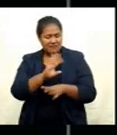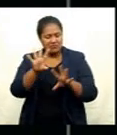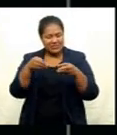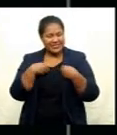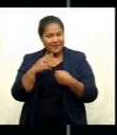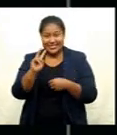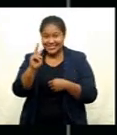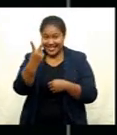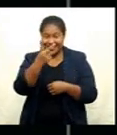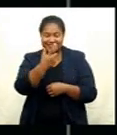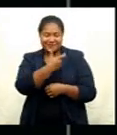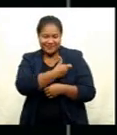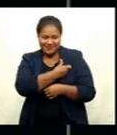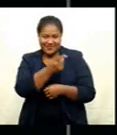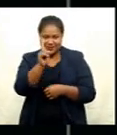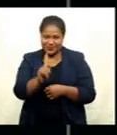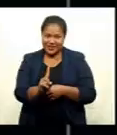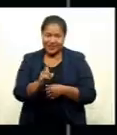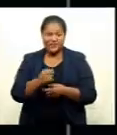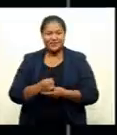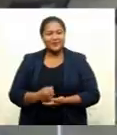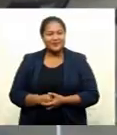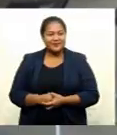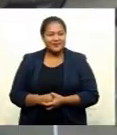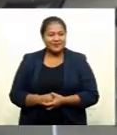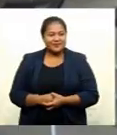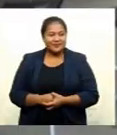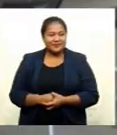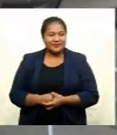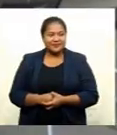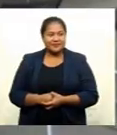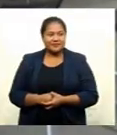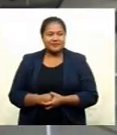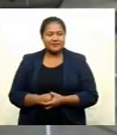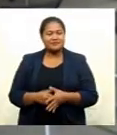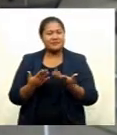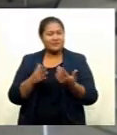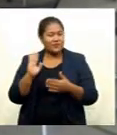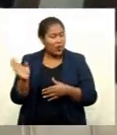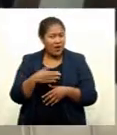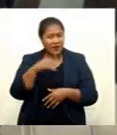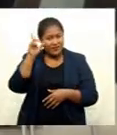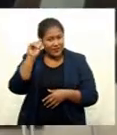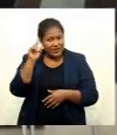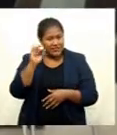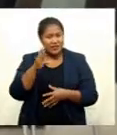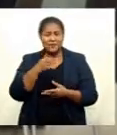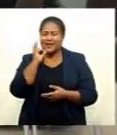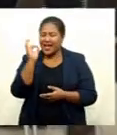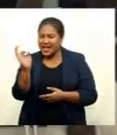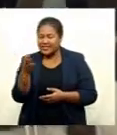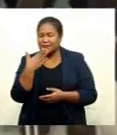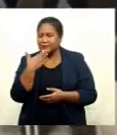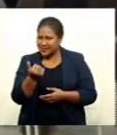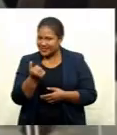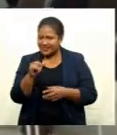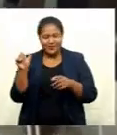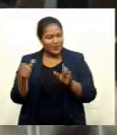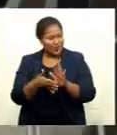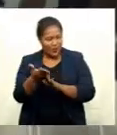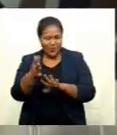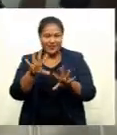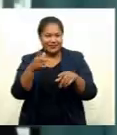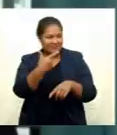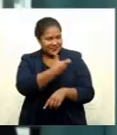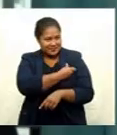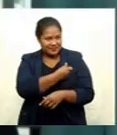second dose of the AstraZeneca vaccine today. Eligible Fijians are once again being urged to get vaccinated. Even